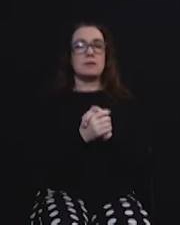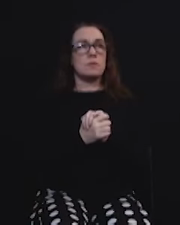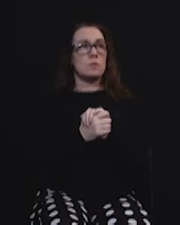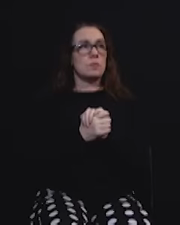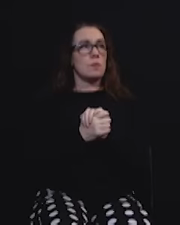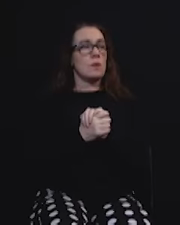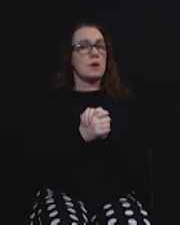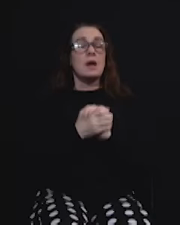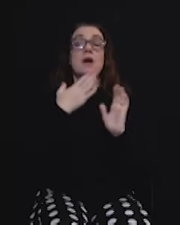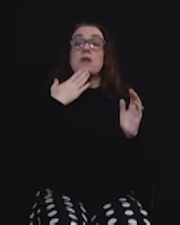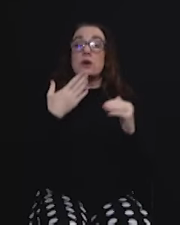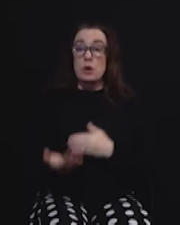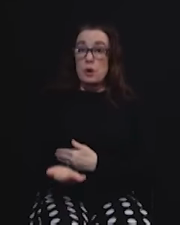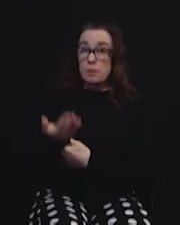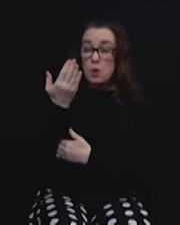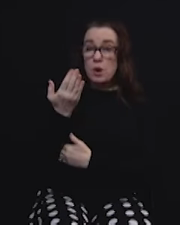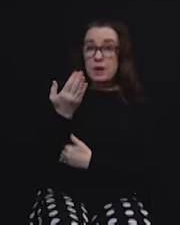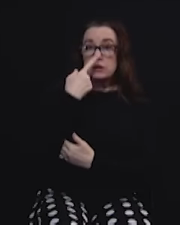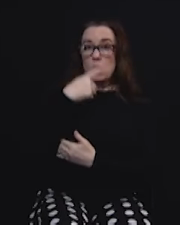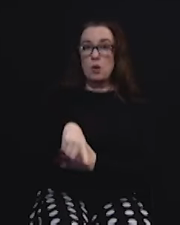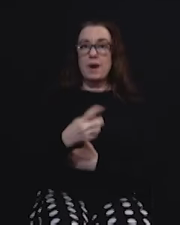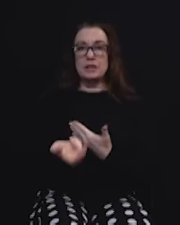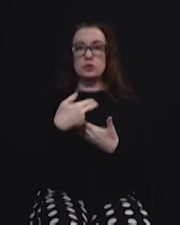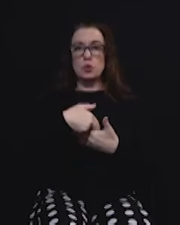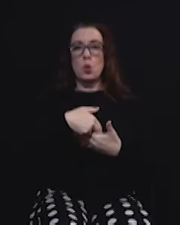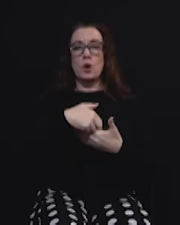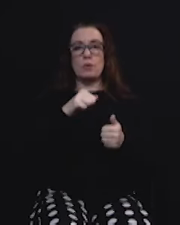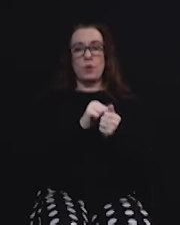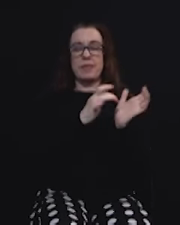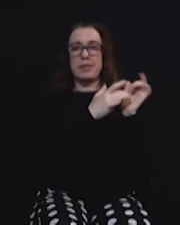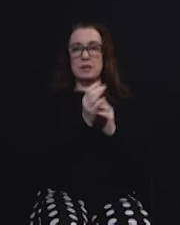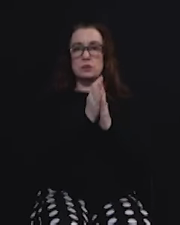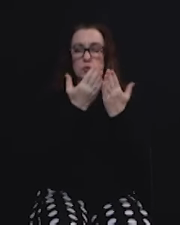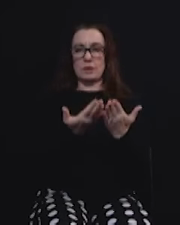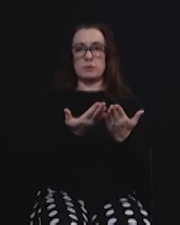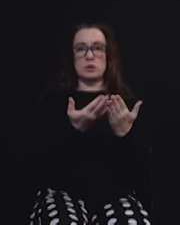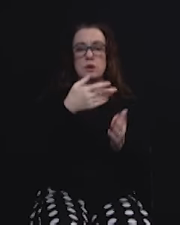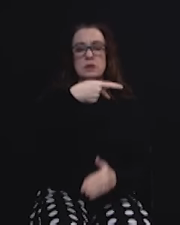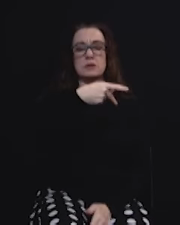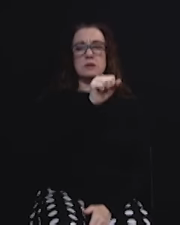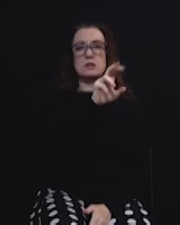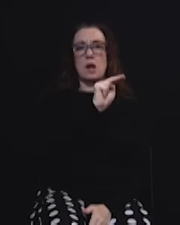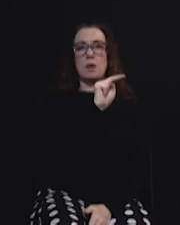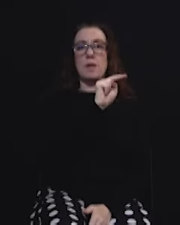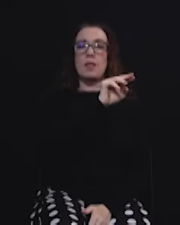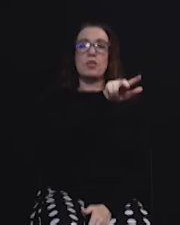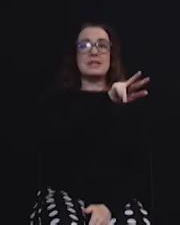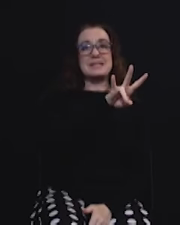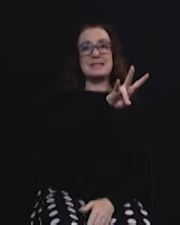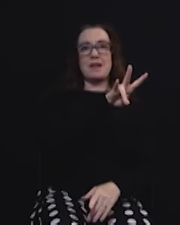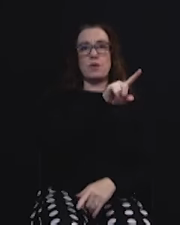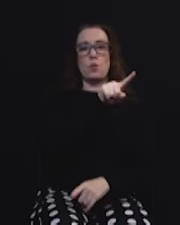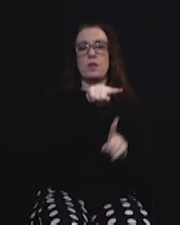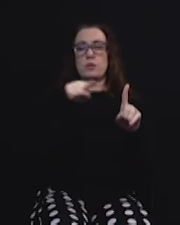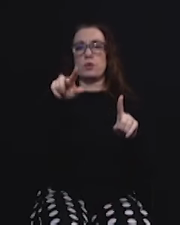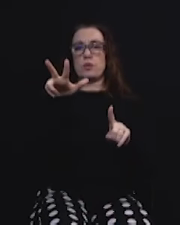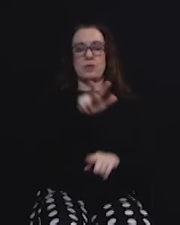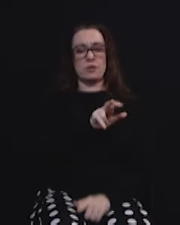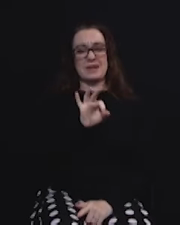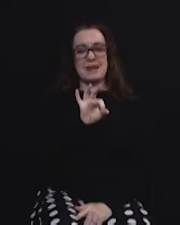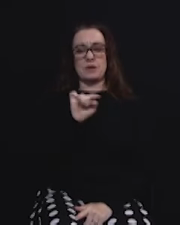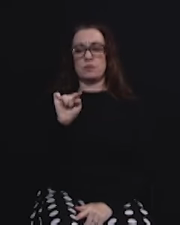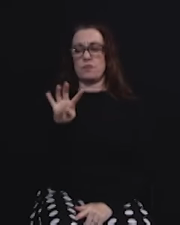Hey, good morning. Would you please join me in our opening scripture out of Psalm 37, verses 1 through 3 and 39